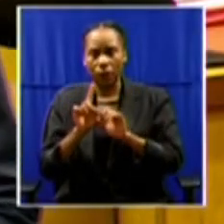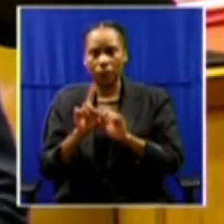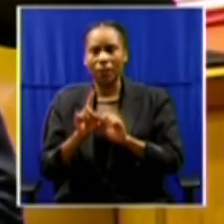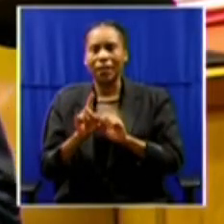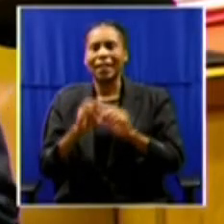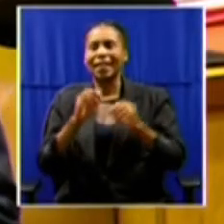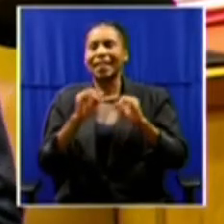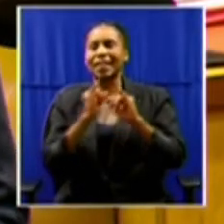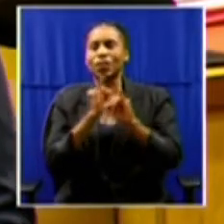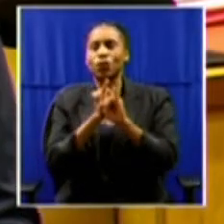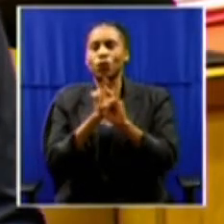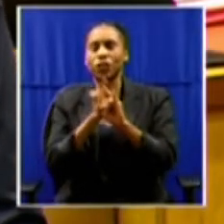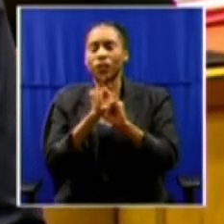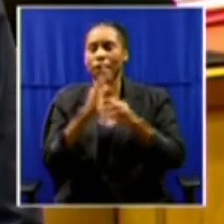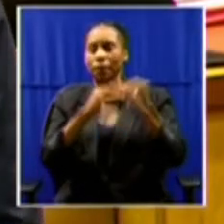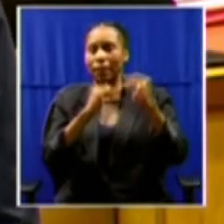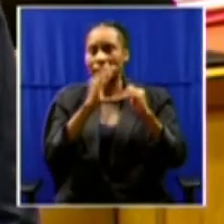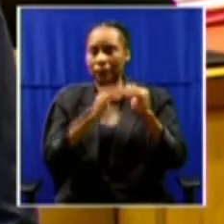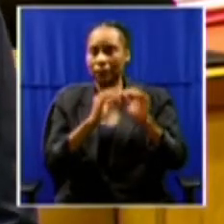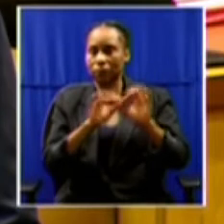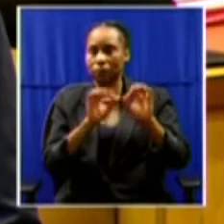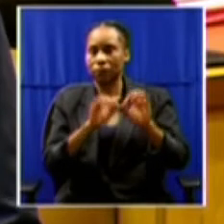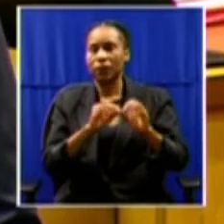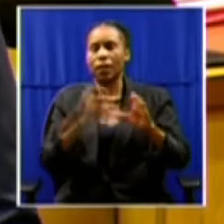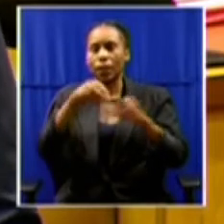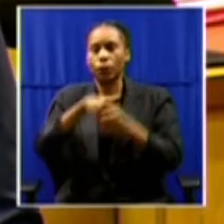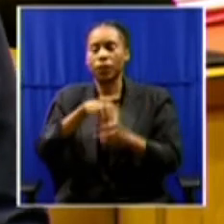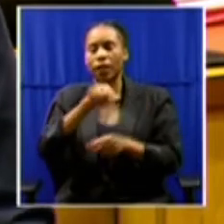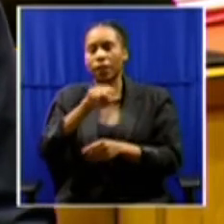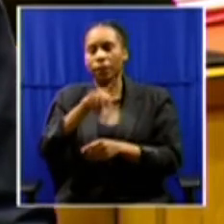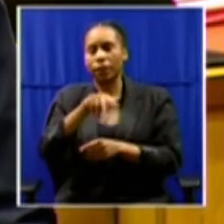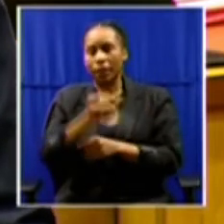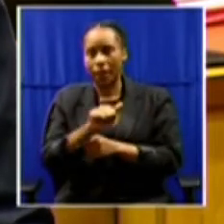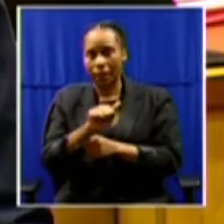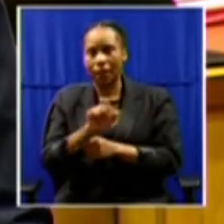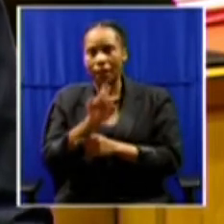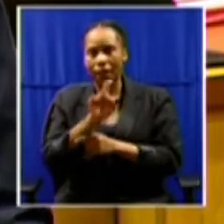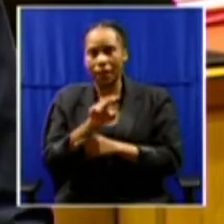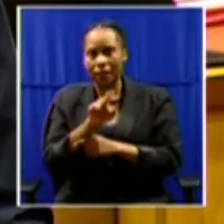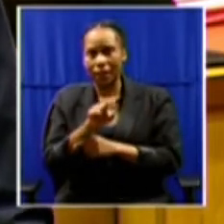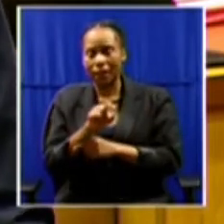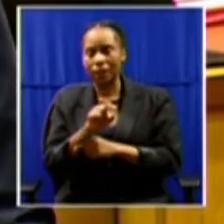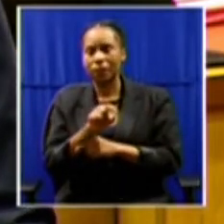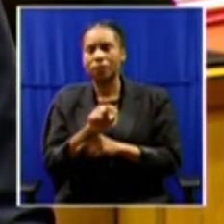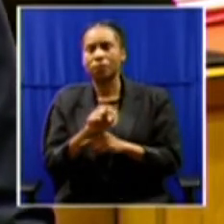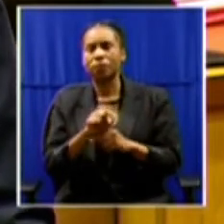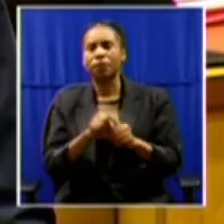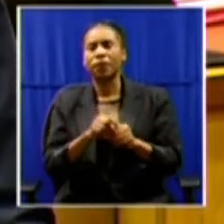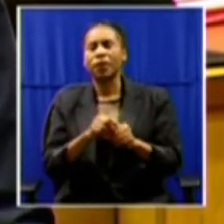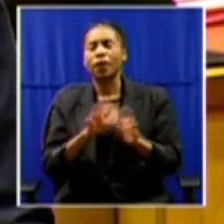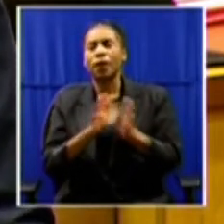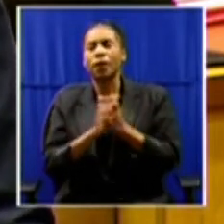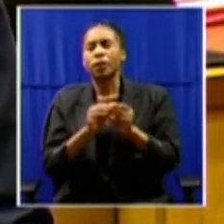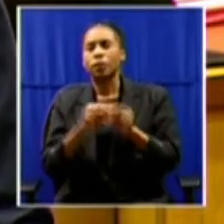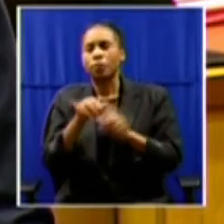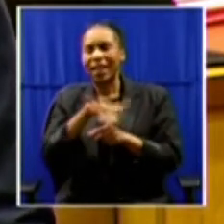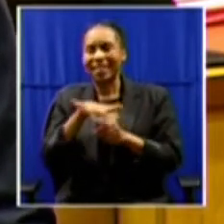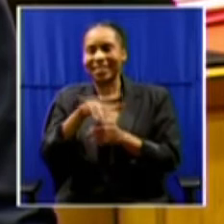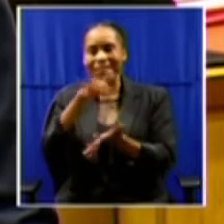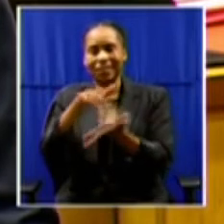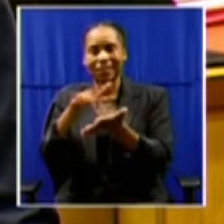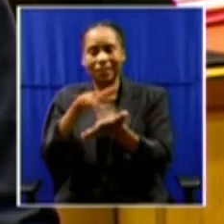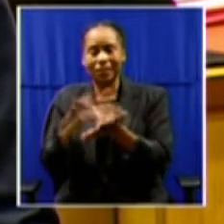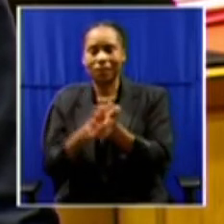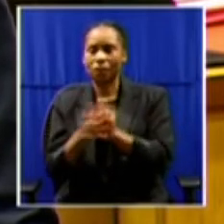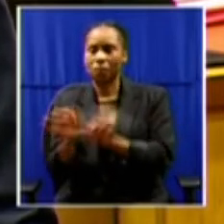institution, including the NPA, which has now filled almost all the vacancies of the National Deputy Directors of Public